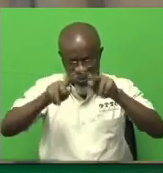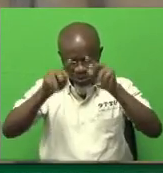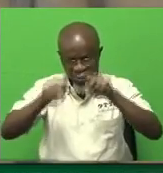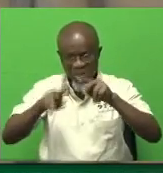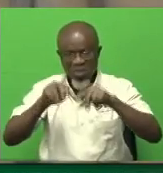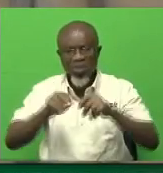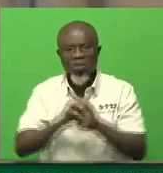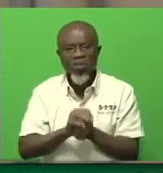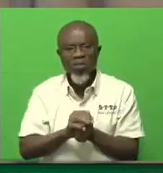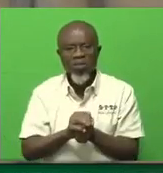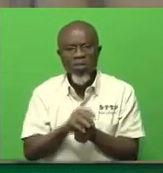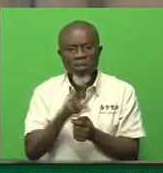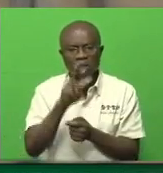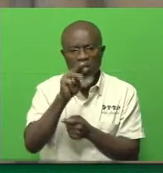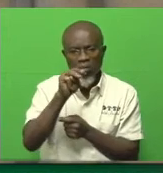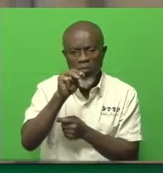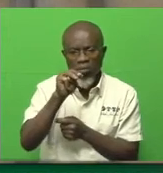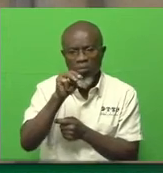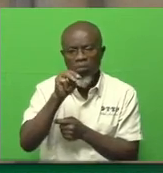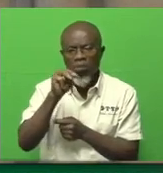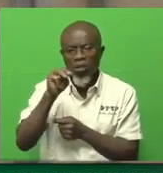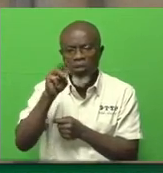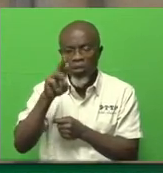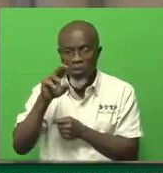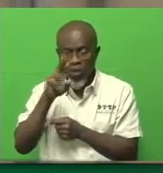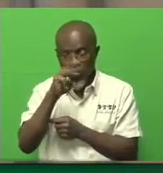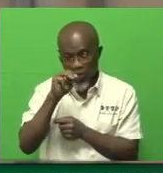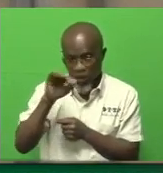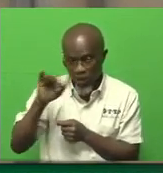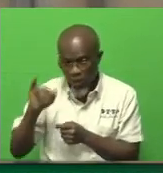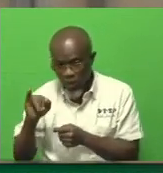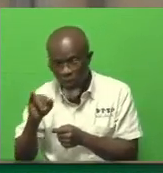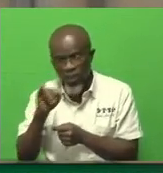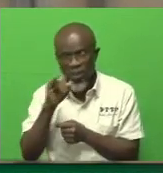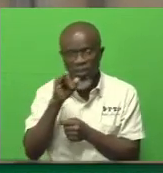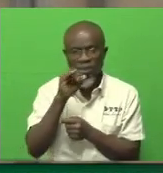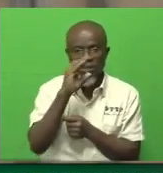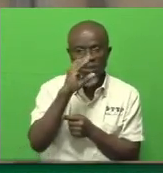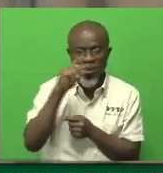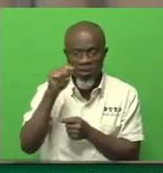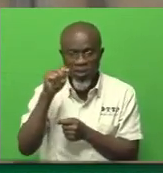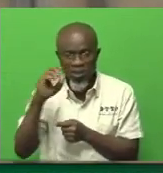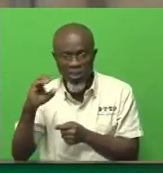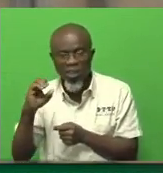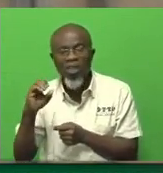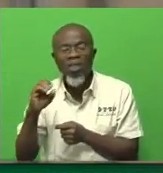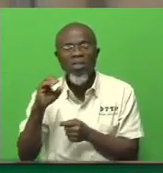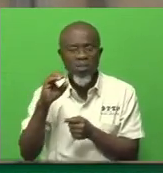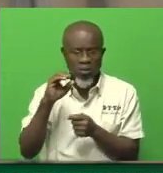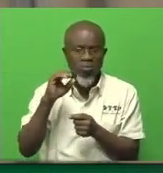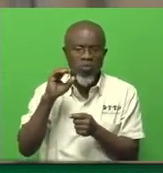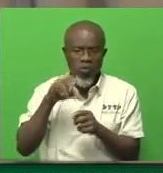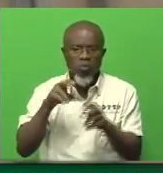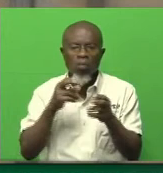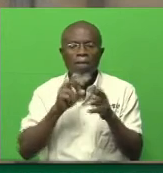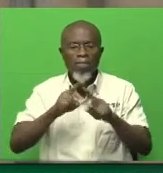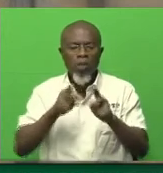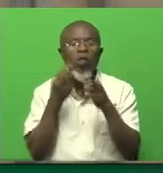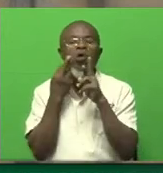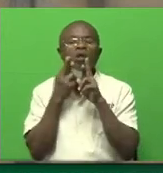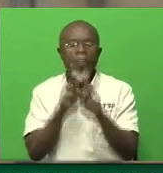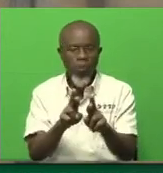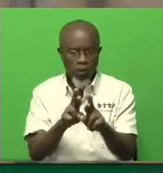reporting of those exams we have had problems over the decades with timely